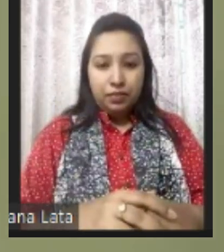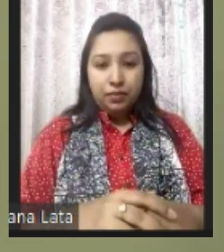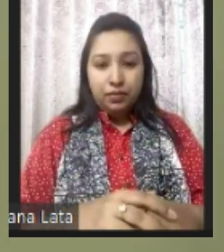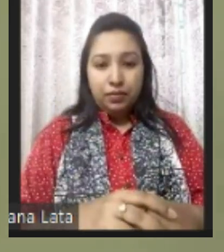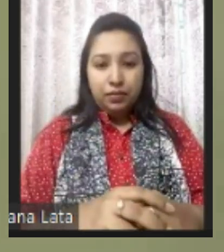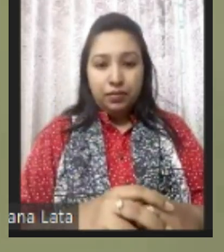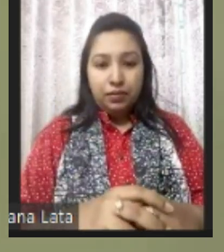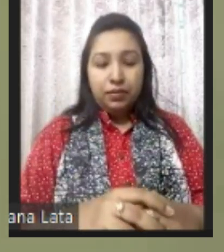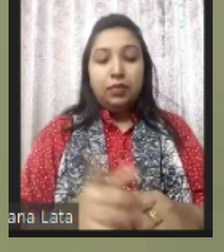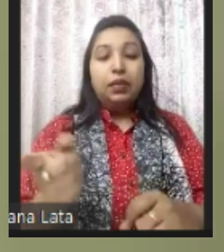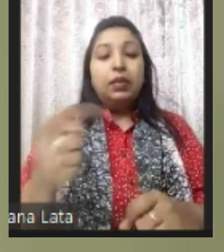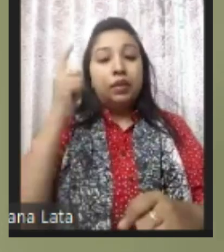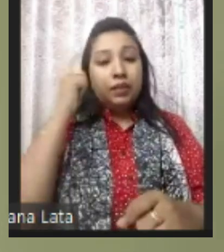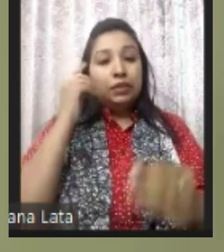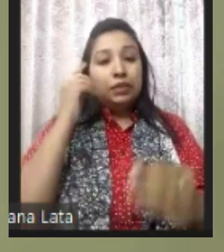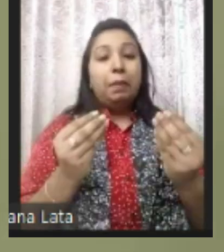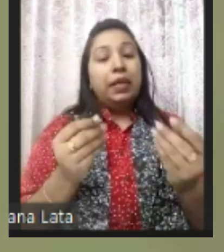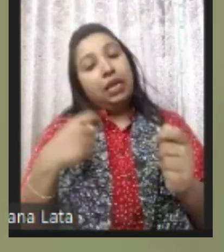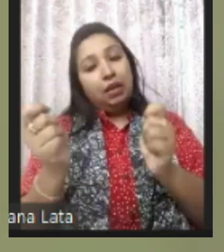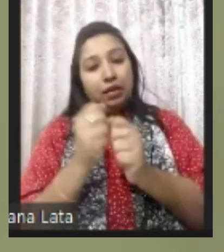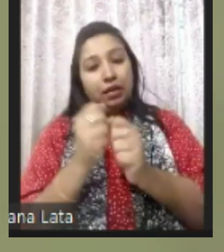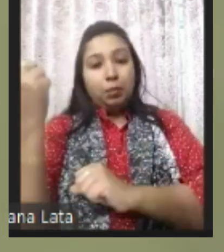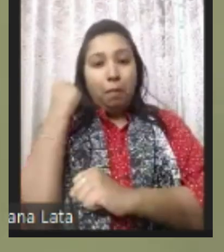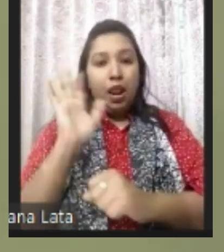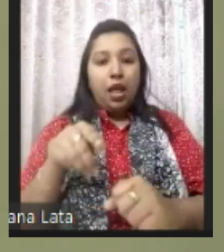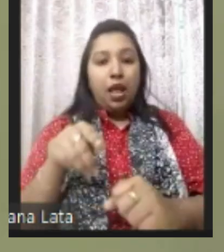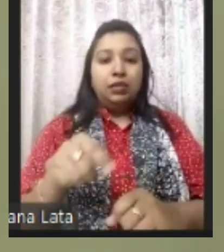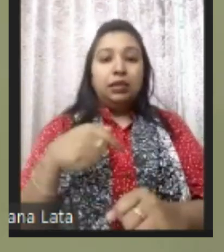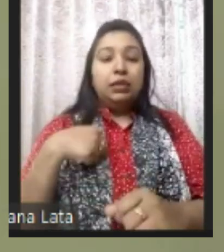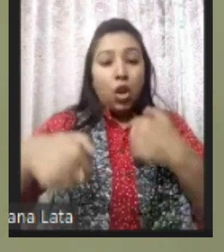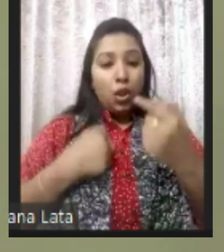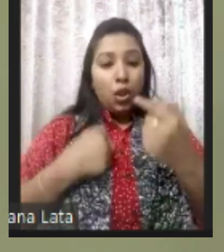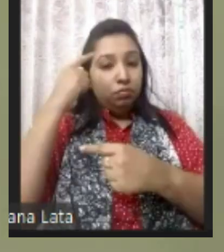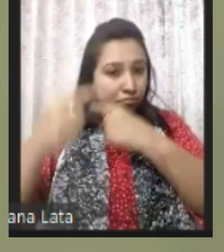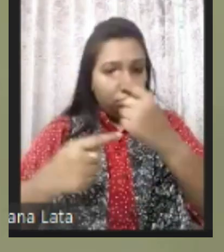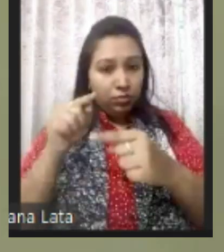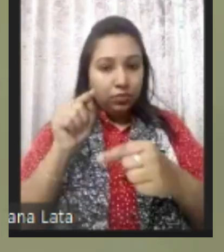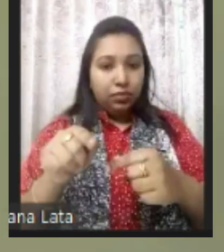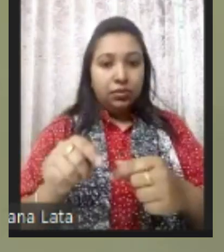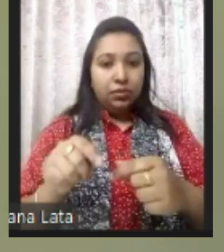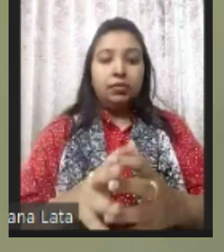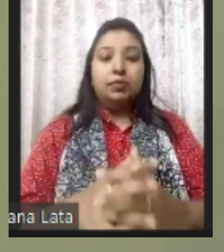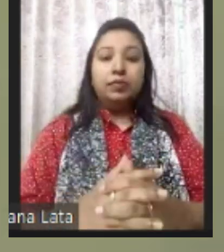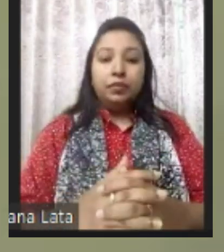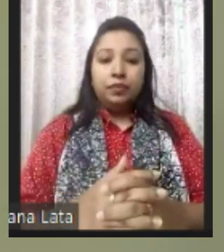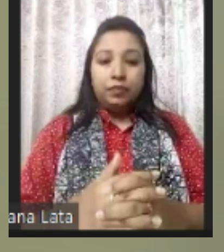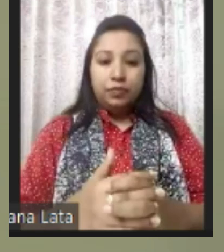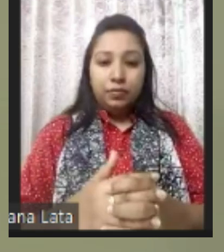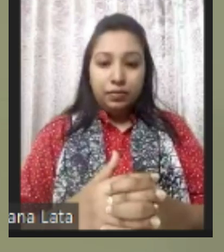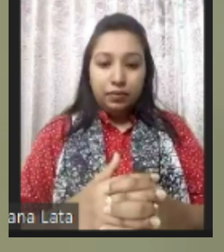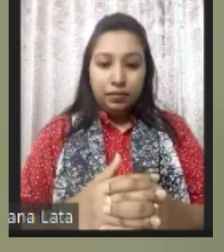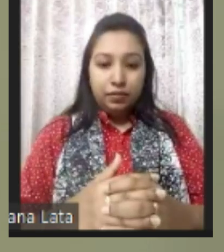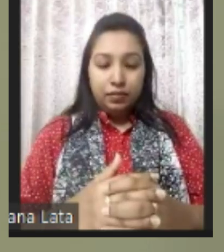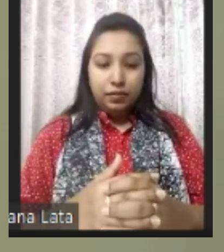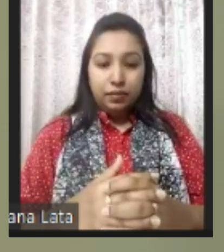thinking for us as well. And we should rewire our DNA to thinking about specially able, not just persons with disability, and have the kind